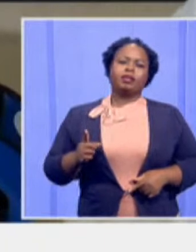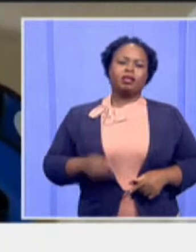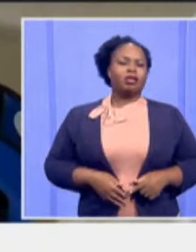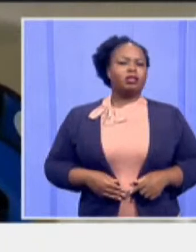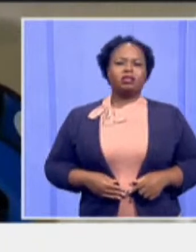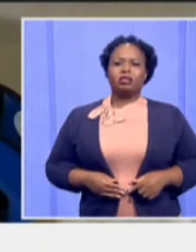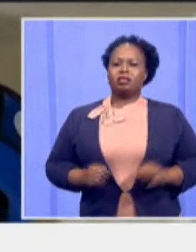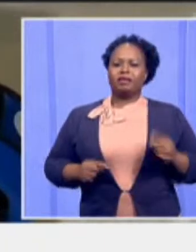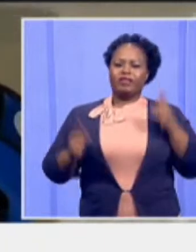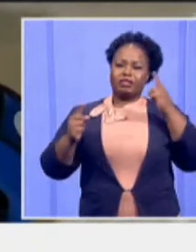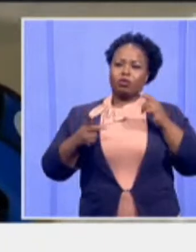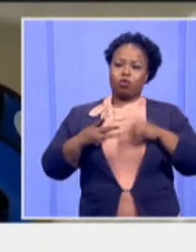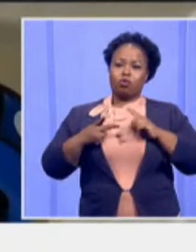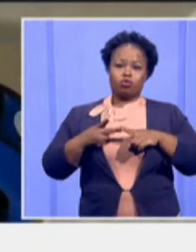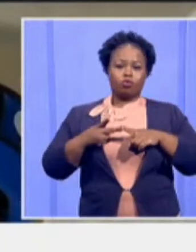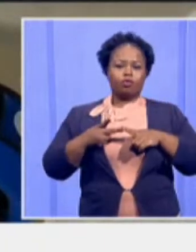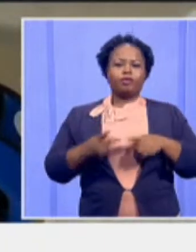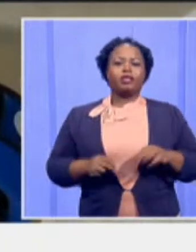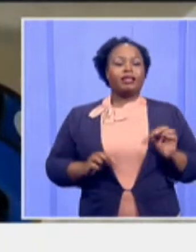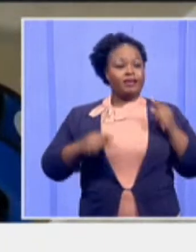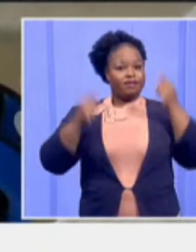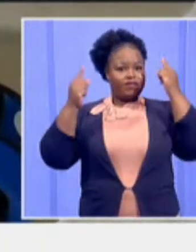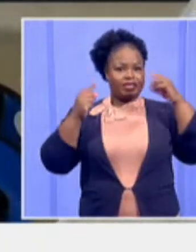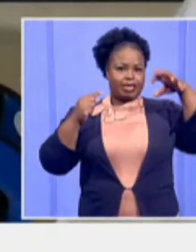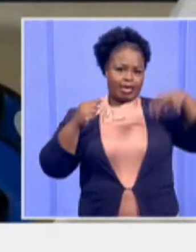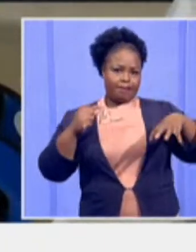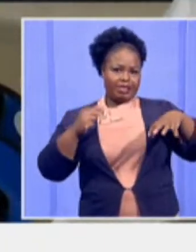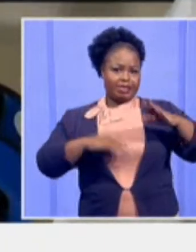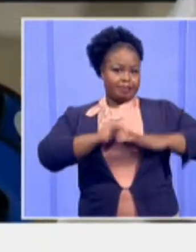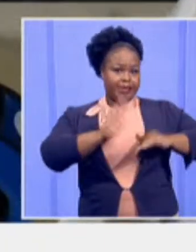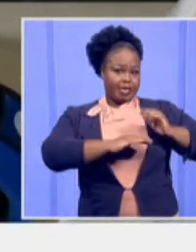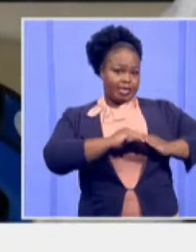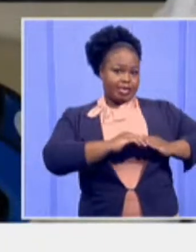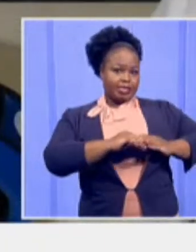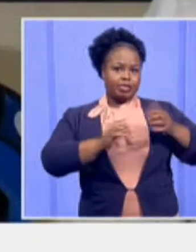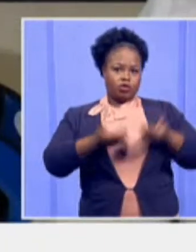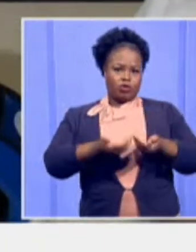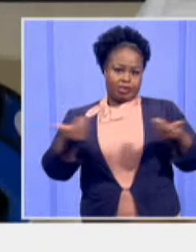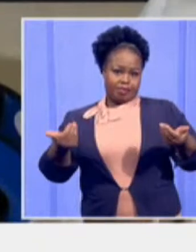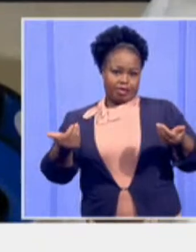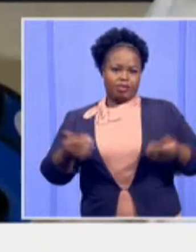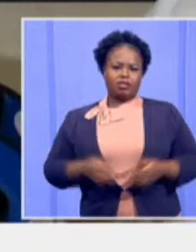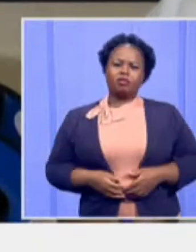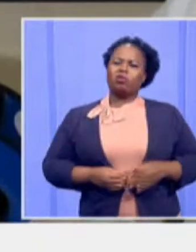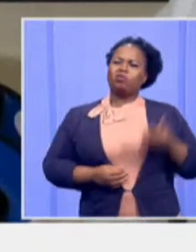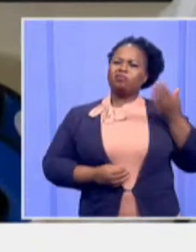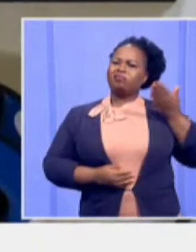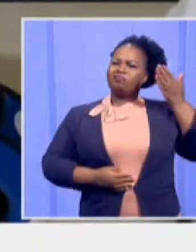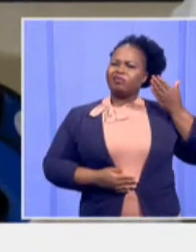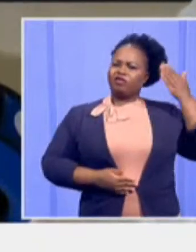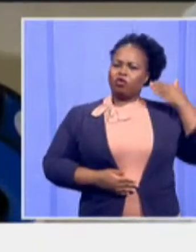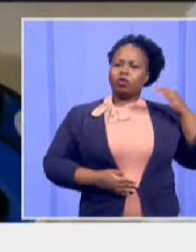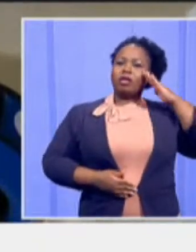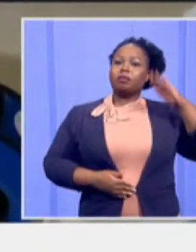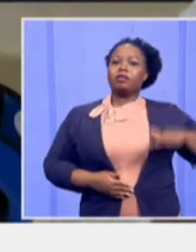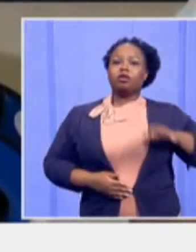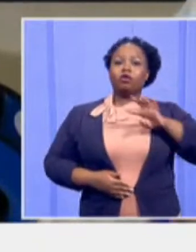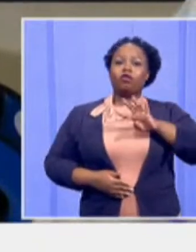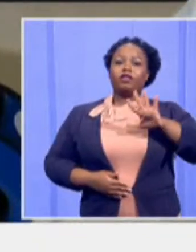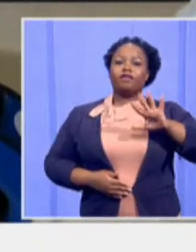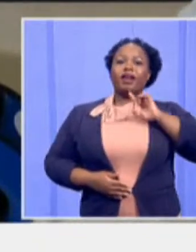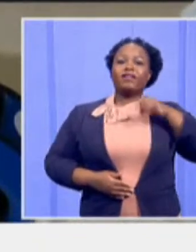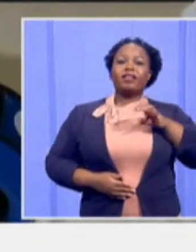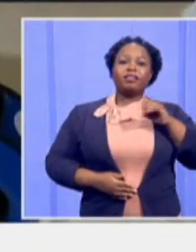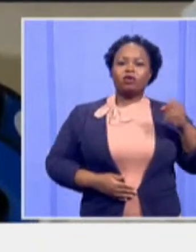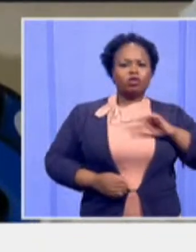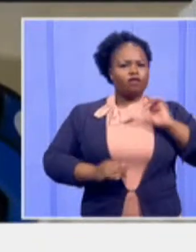building, and there is Wits campuses buildings. For the past years, accommodation was 45,000 for